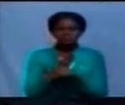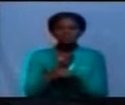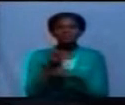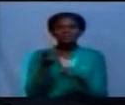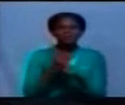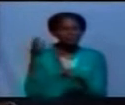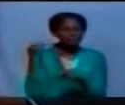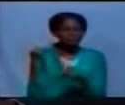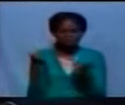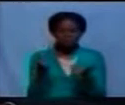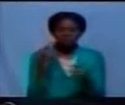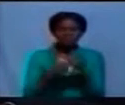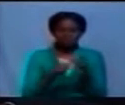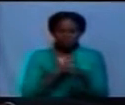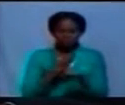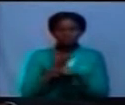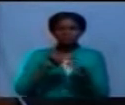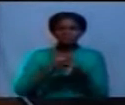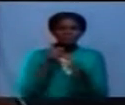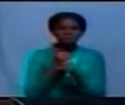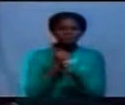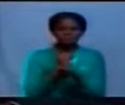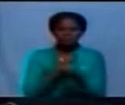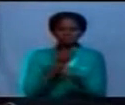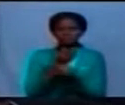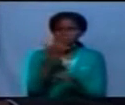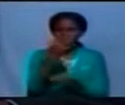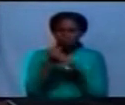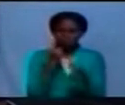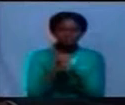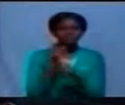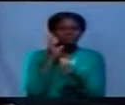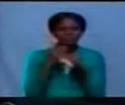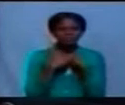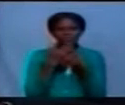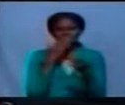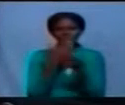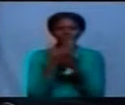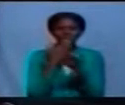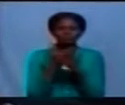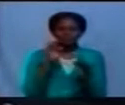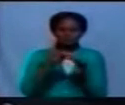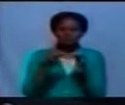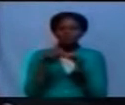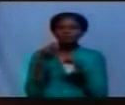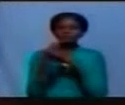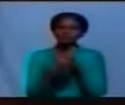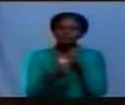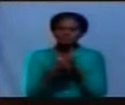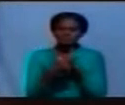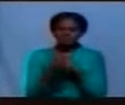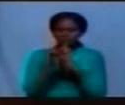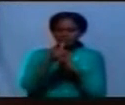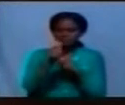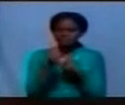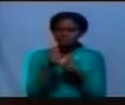formally. So once they start operating, at least then after 5 years, we are now looking forward to at least a new entrant. So did you? I didn't get you